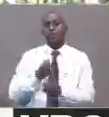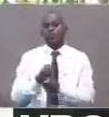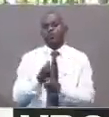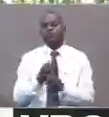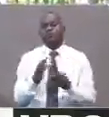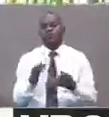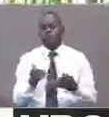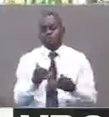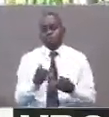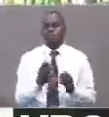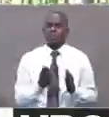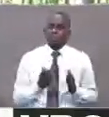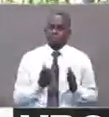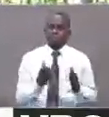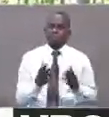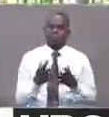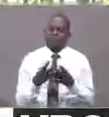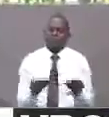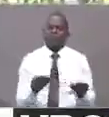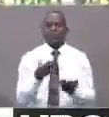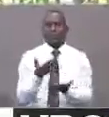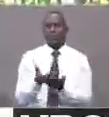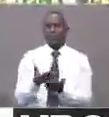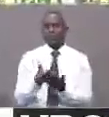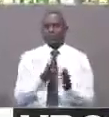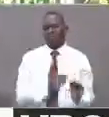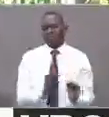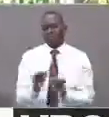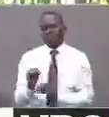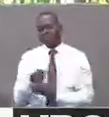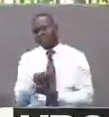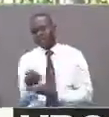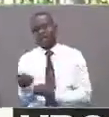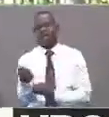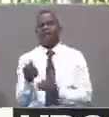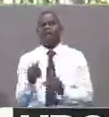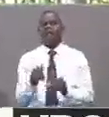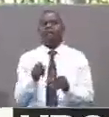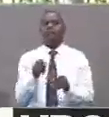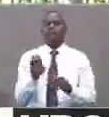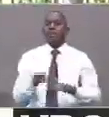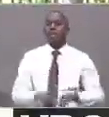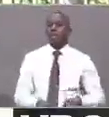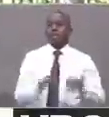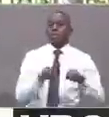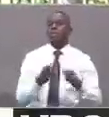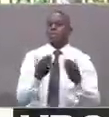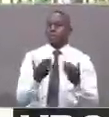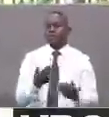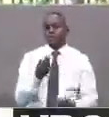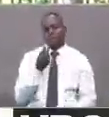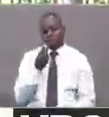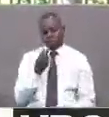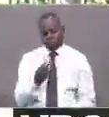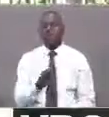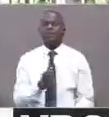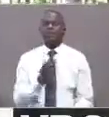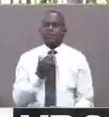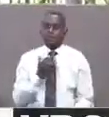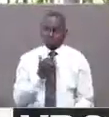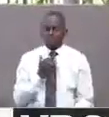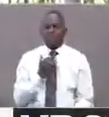have been working on the roads and then they skip the swamp and then they go to the other side. Of which, as the chairperson right now, I see like we need